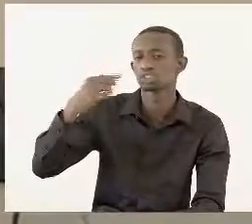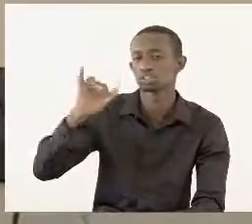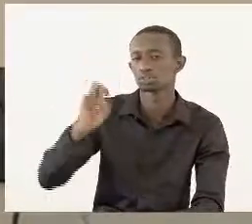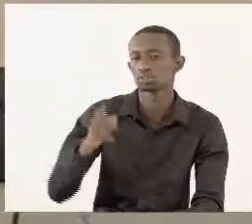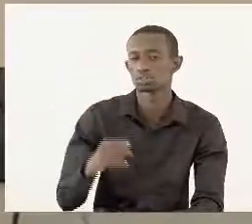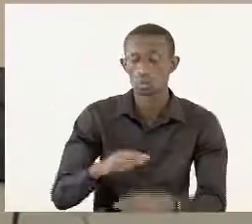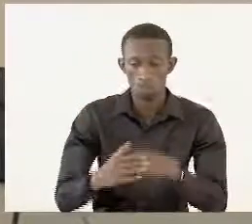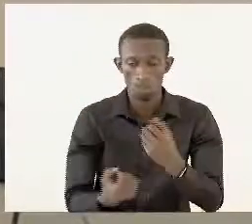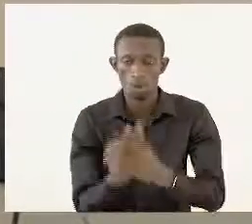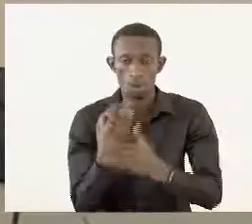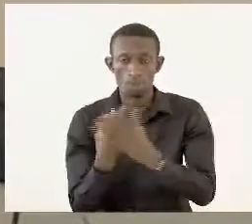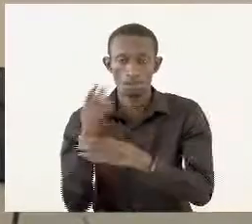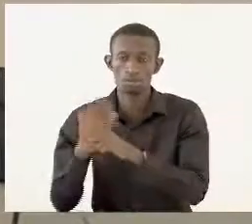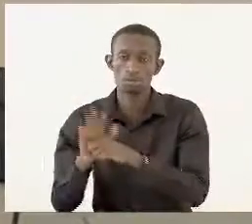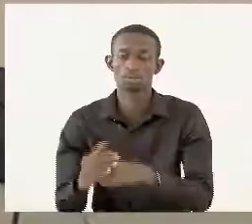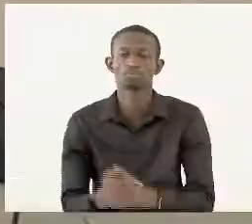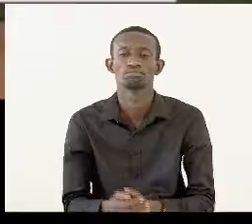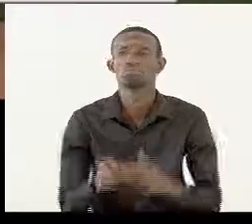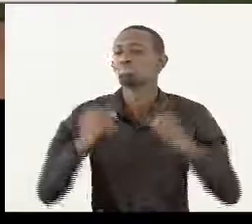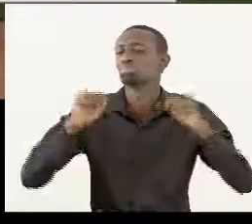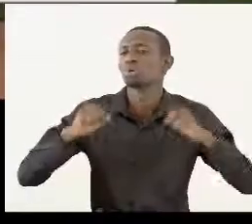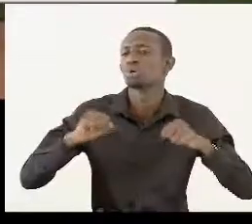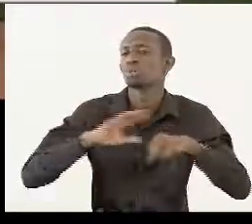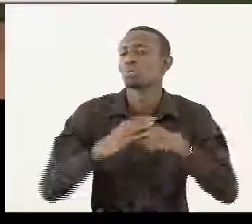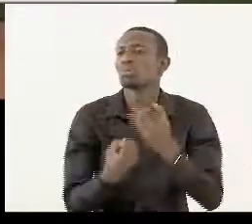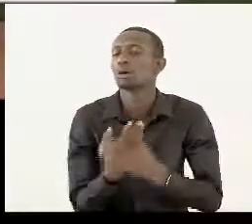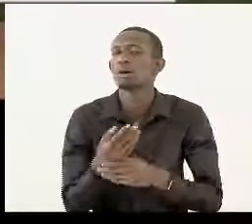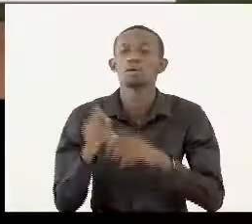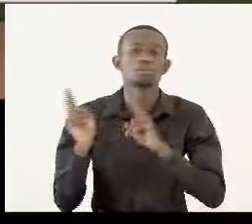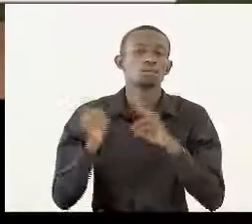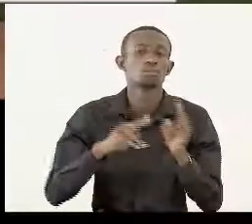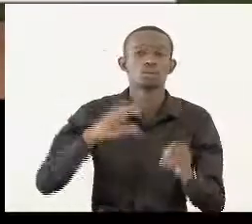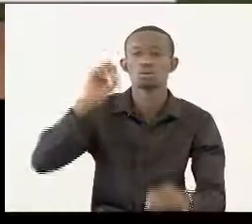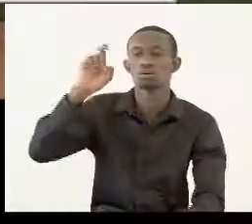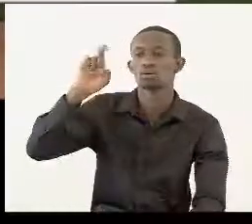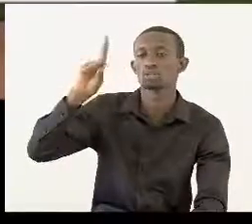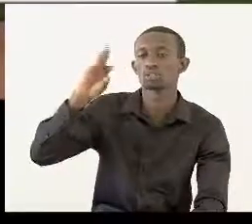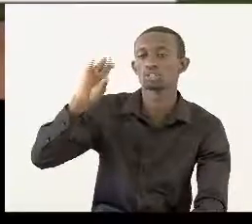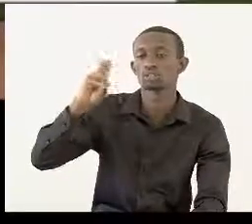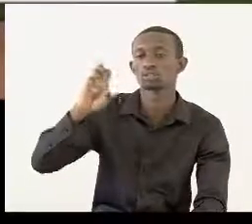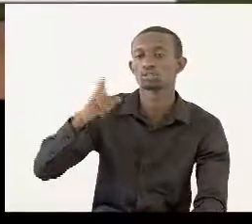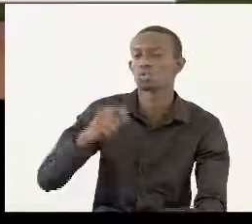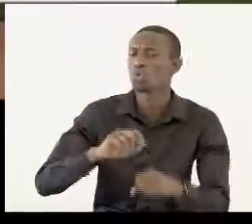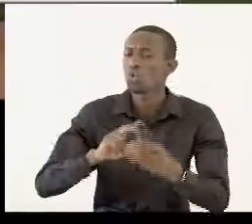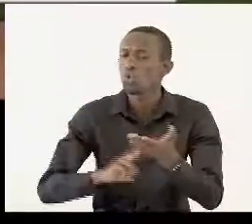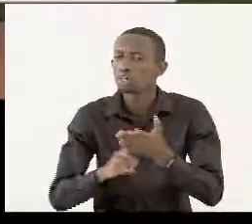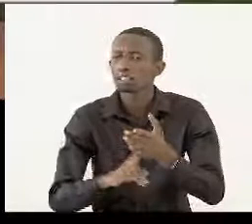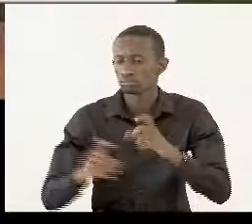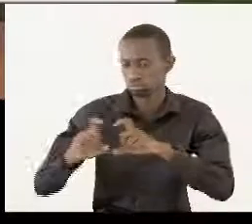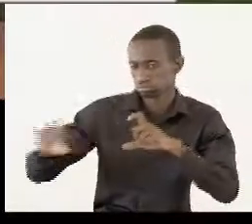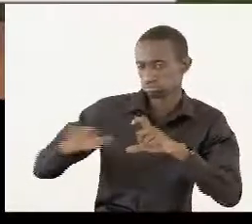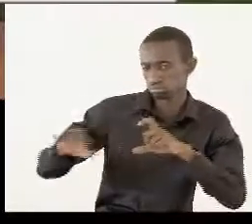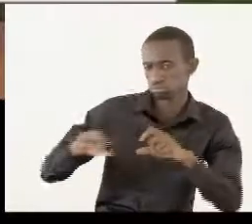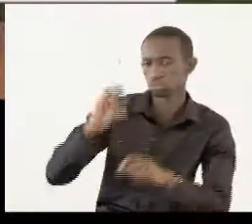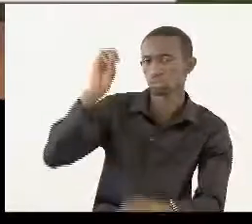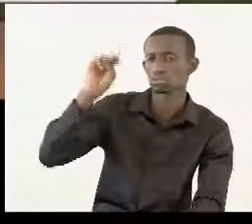of oxides. You can produce a normal oxide with the molecular formula general M2O, that